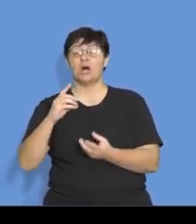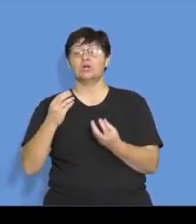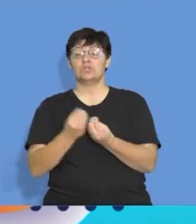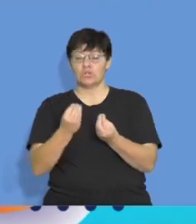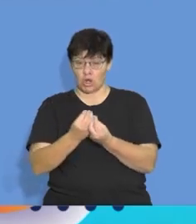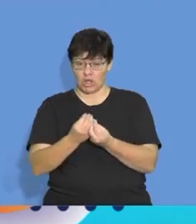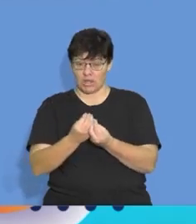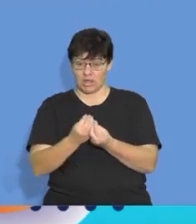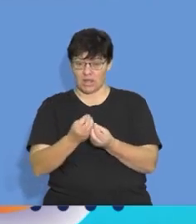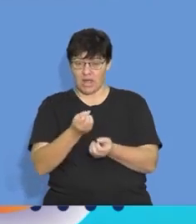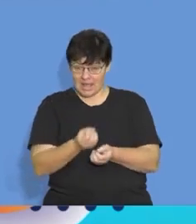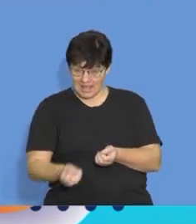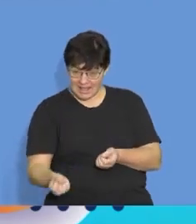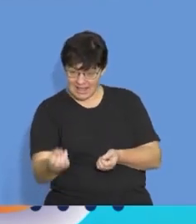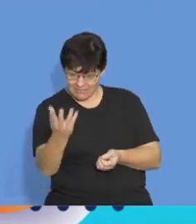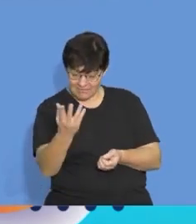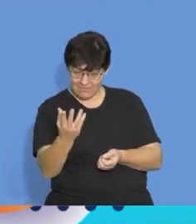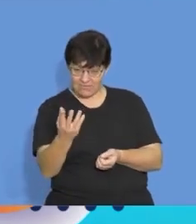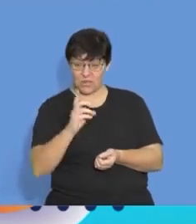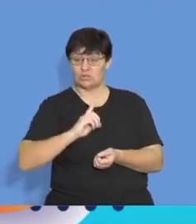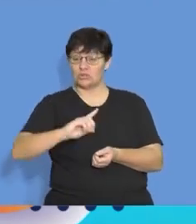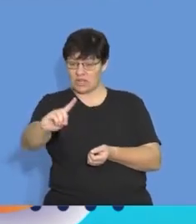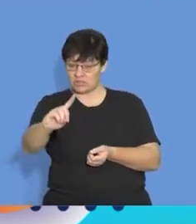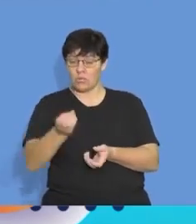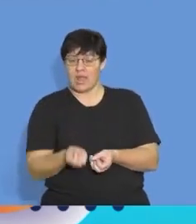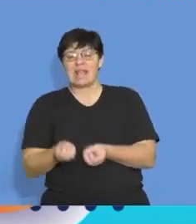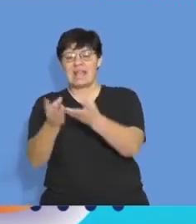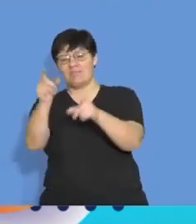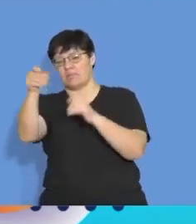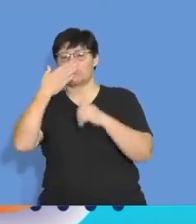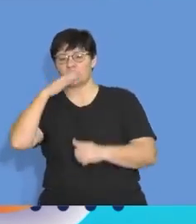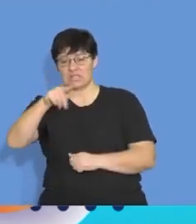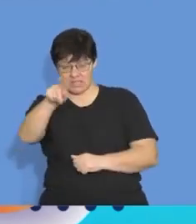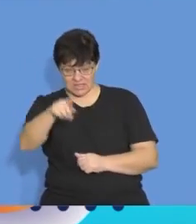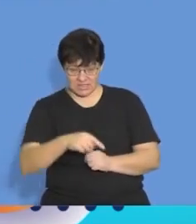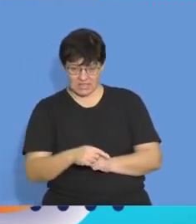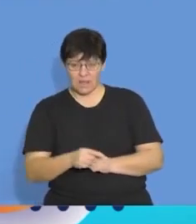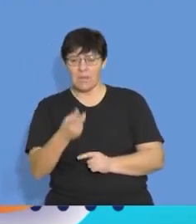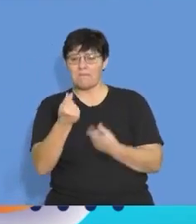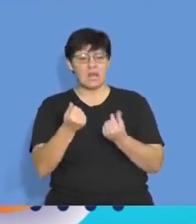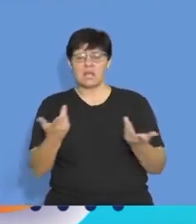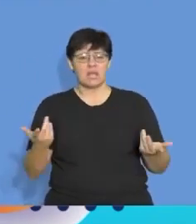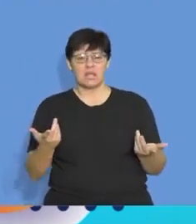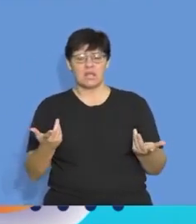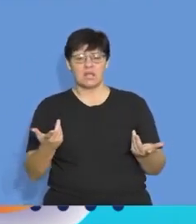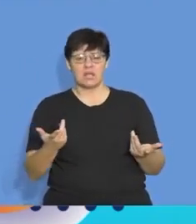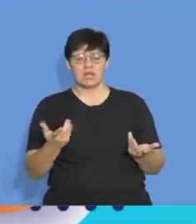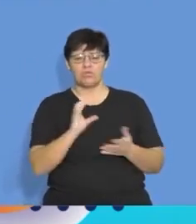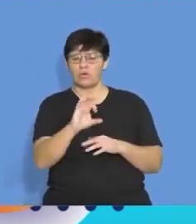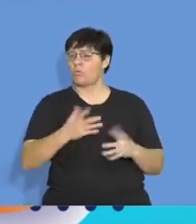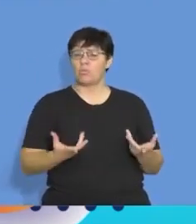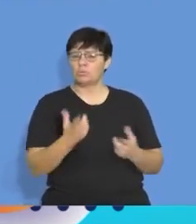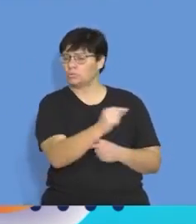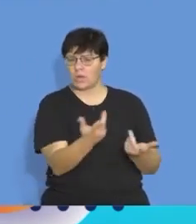business, donations is an expense account, we're going to debit donations. Where's the credit going to? The credit is going to